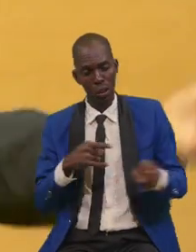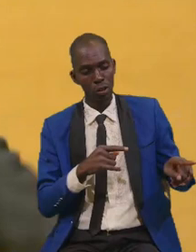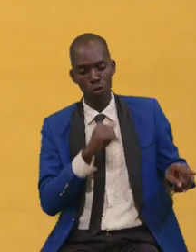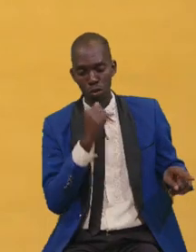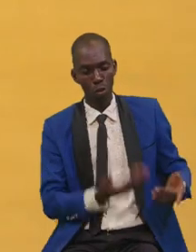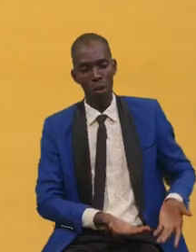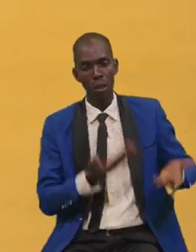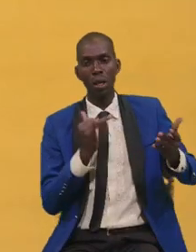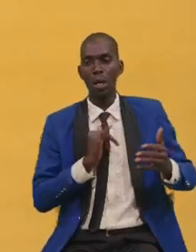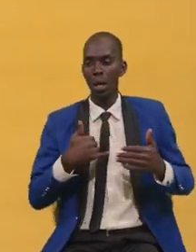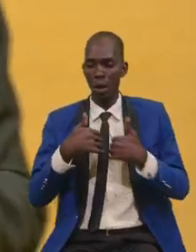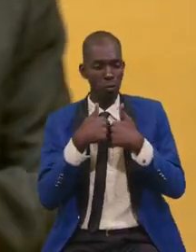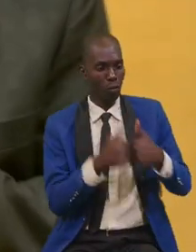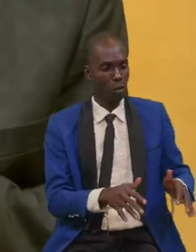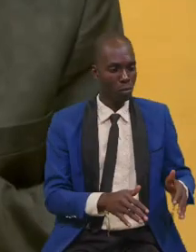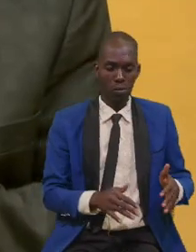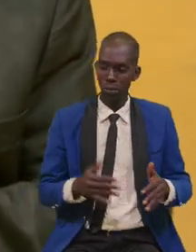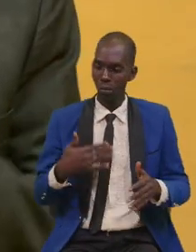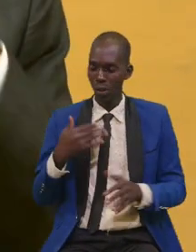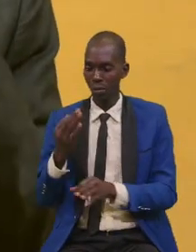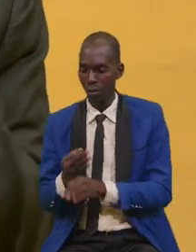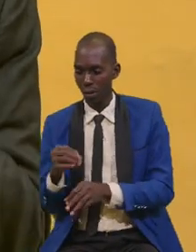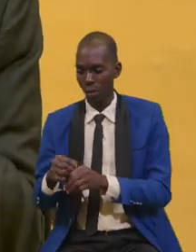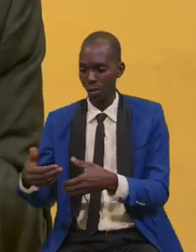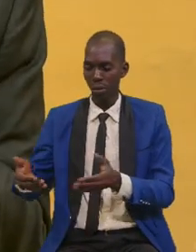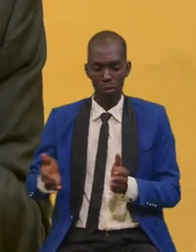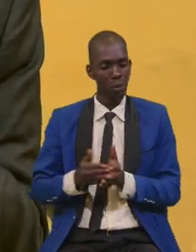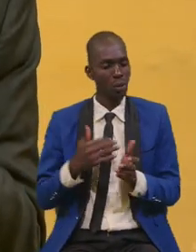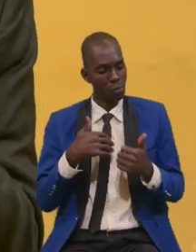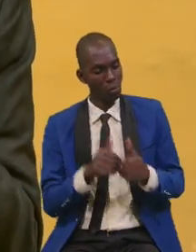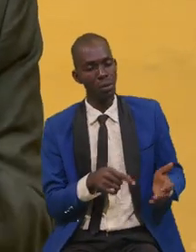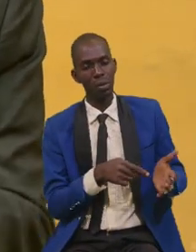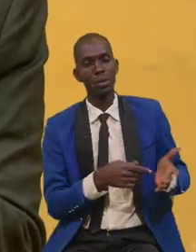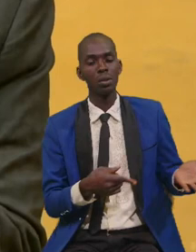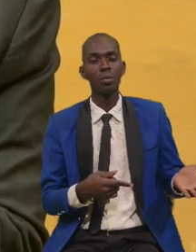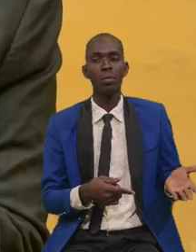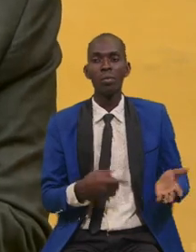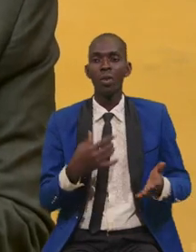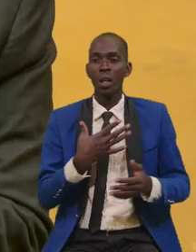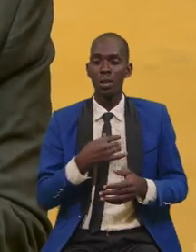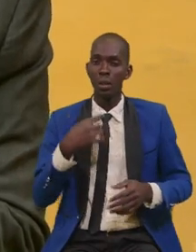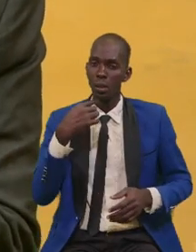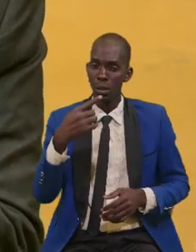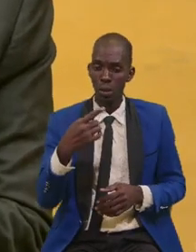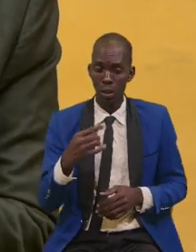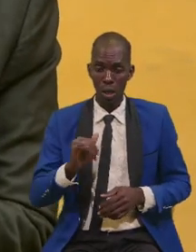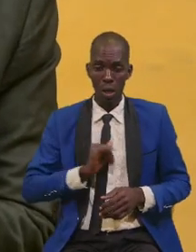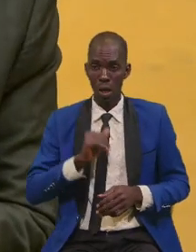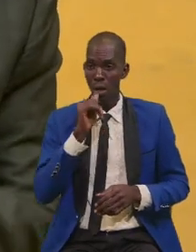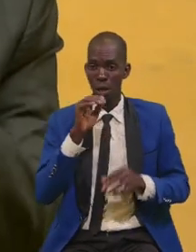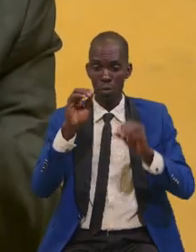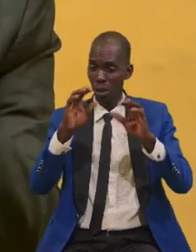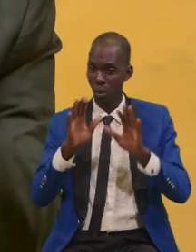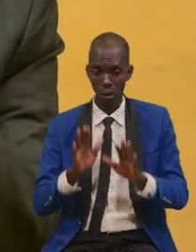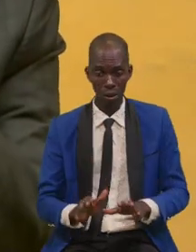lost on both sides. I said, madam, I'm a teacher. And when we teach in school, the